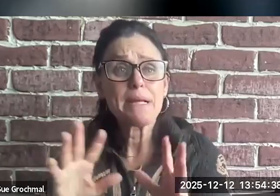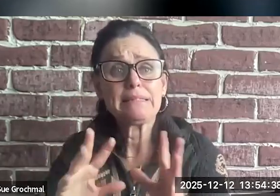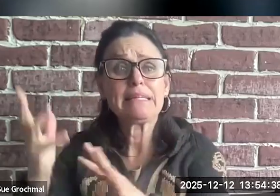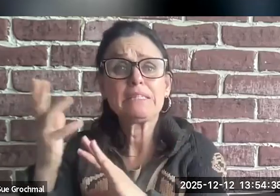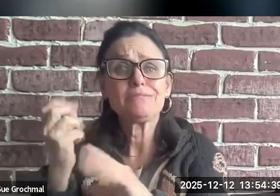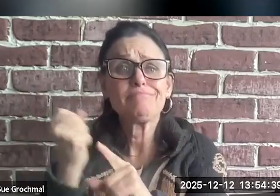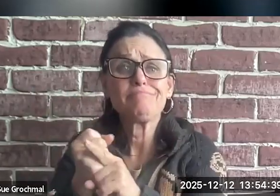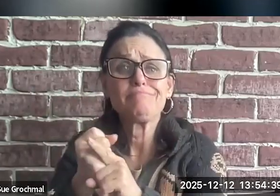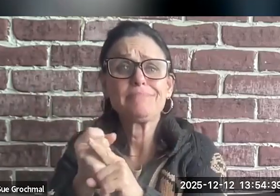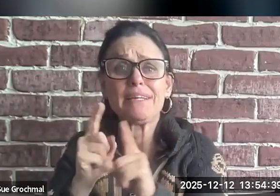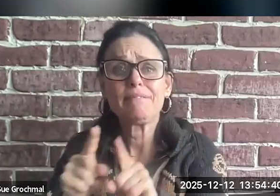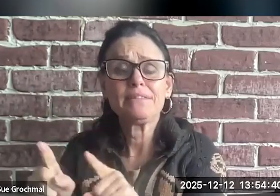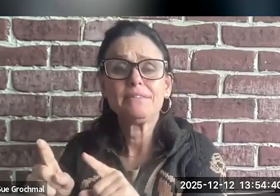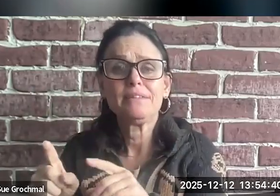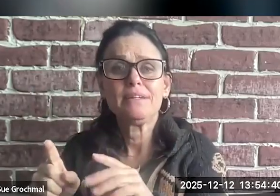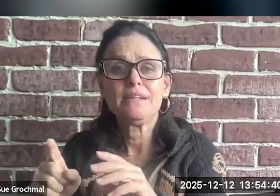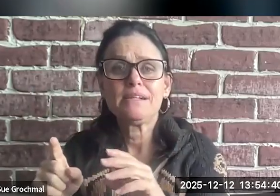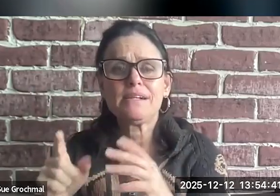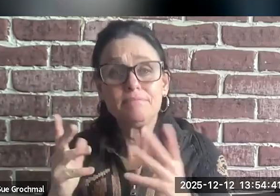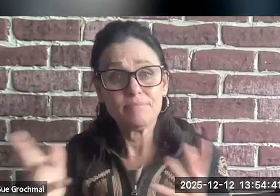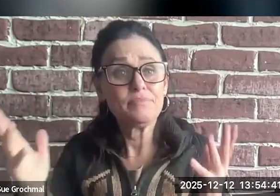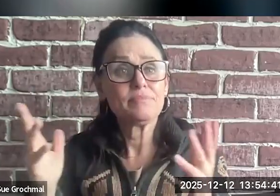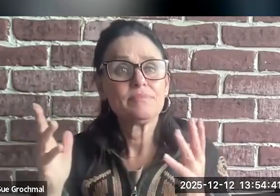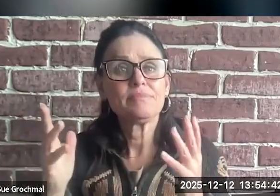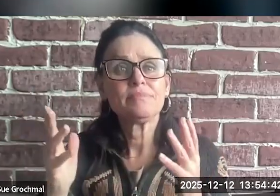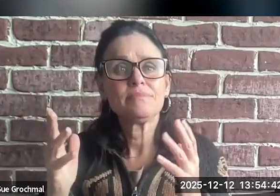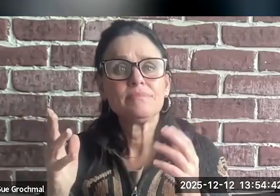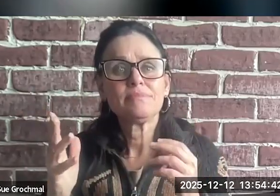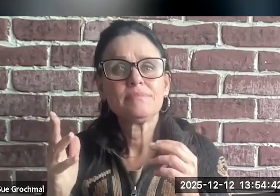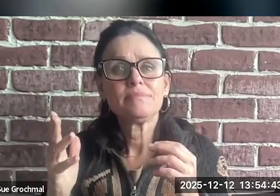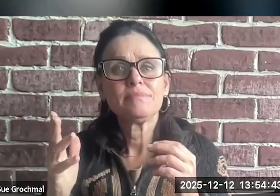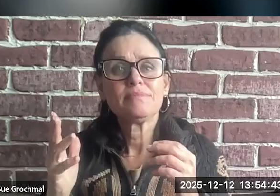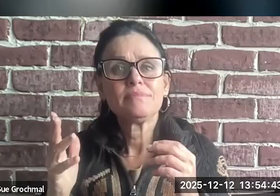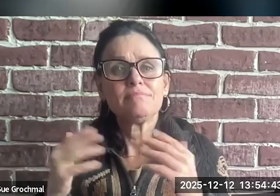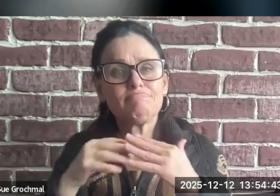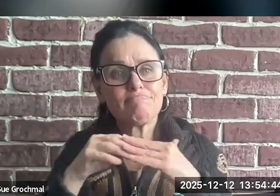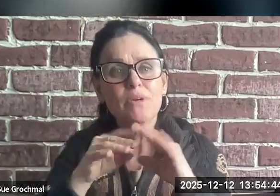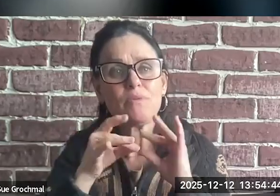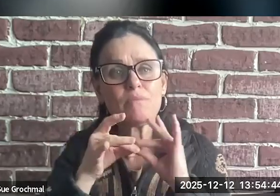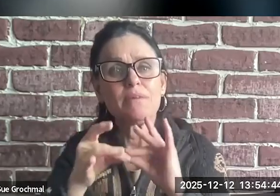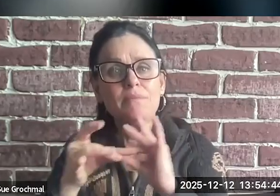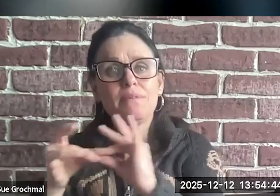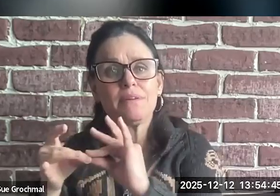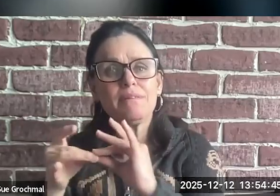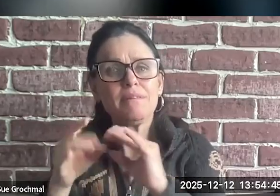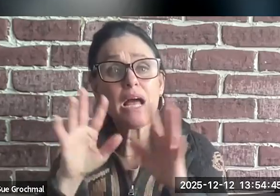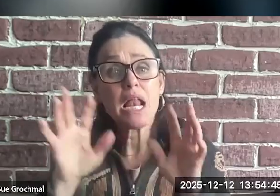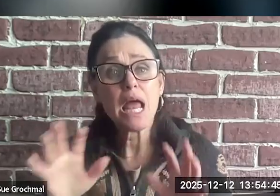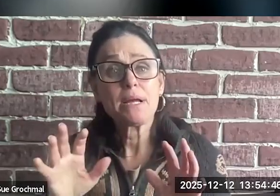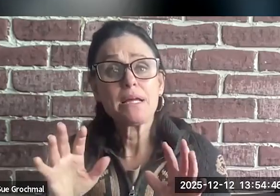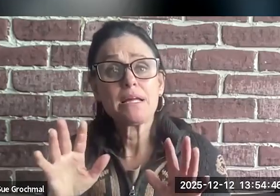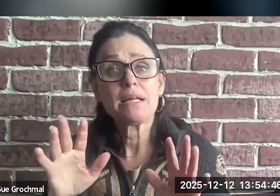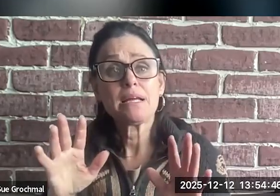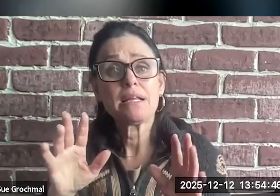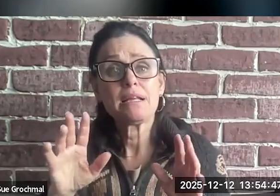event. And we problematize that idea of like having like a cyclical sort of interrelated conception of what a climate change, what a